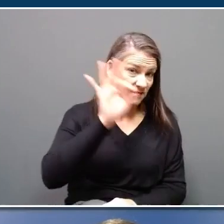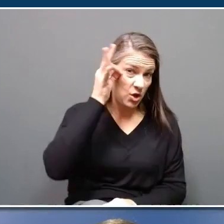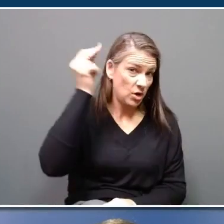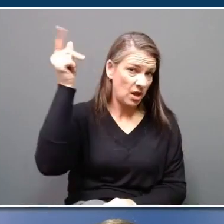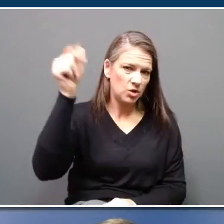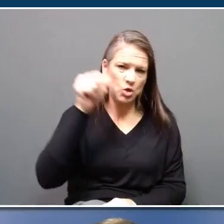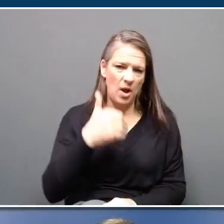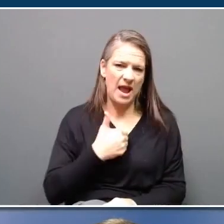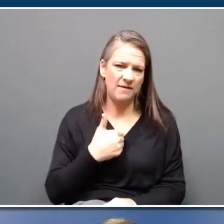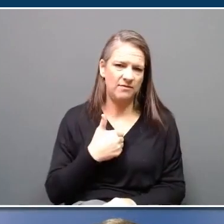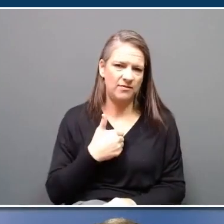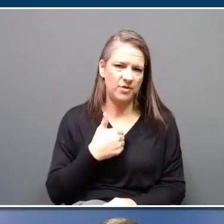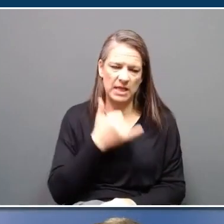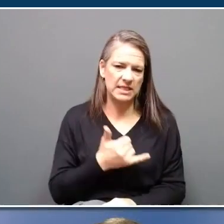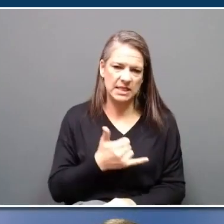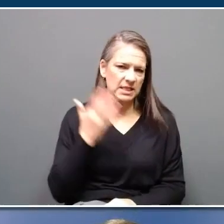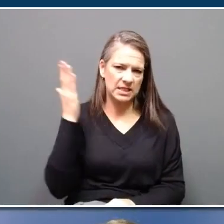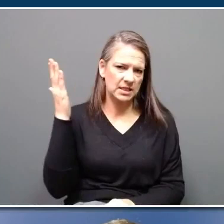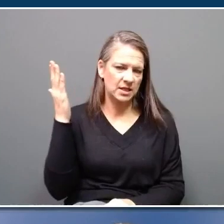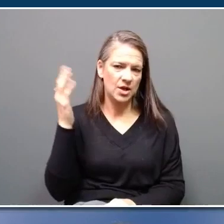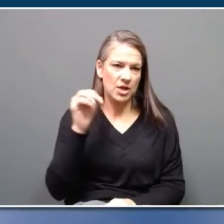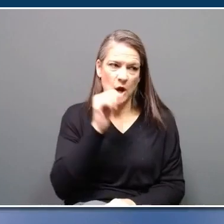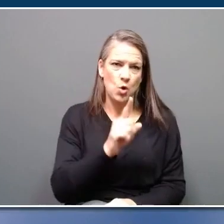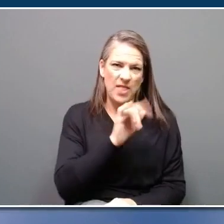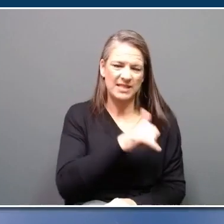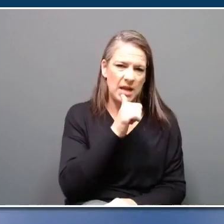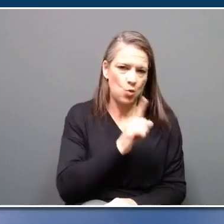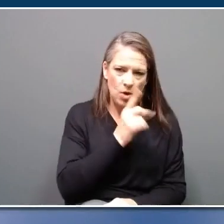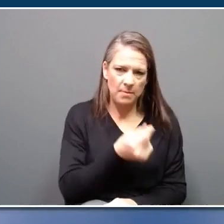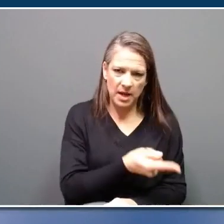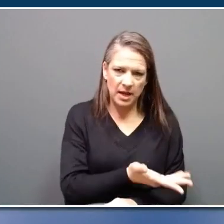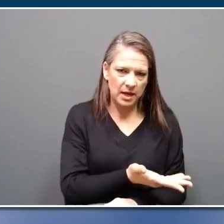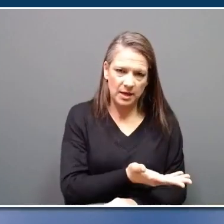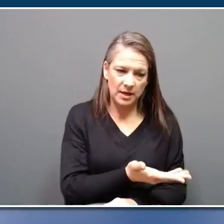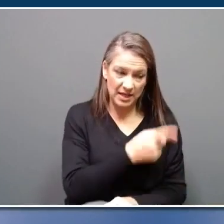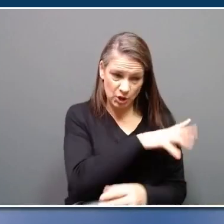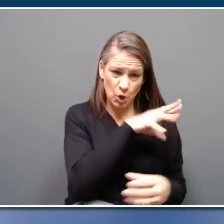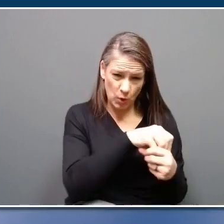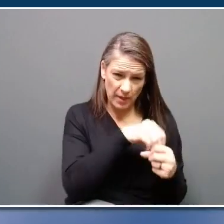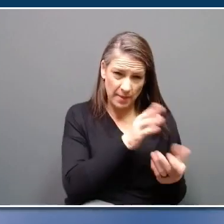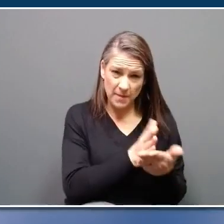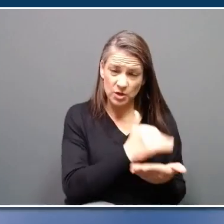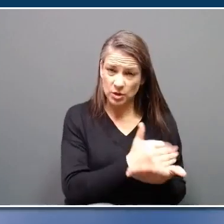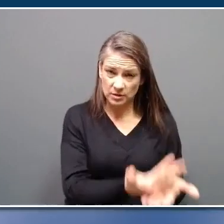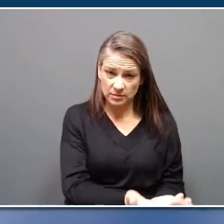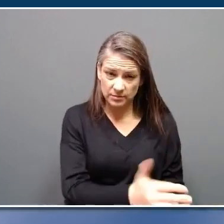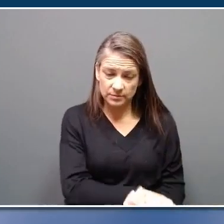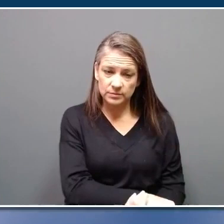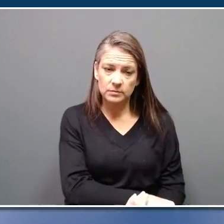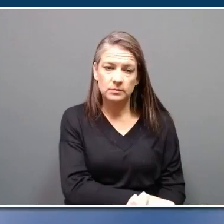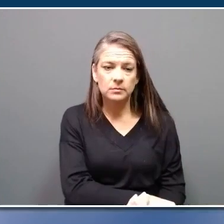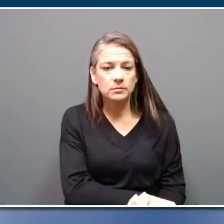exist. So there's not real money there, even though it's included in the budget. State